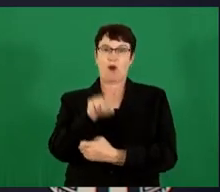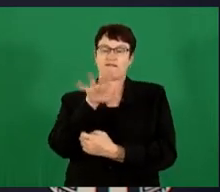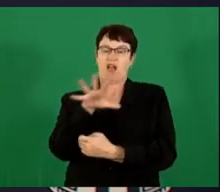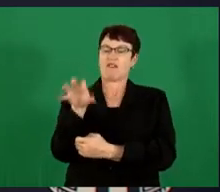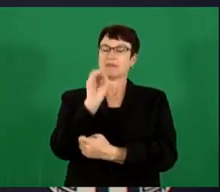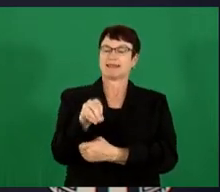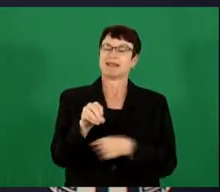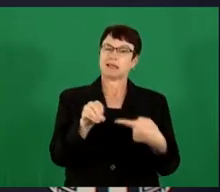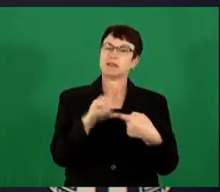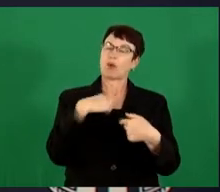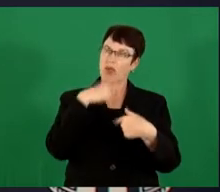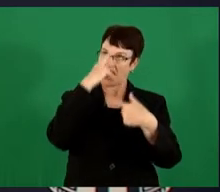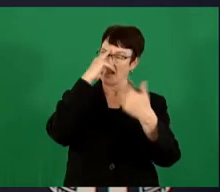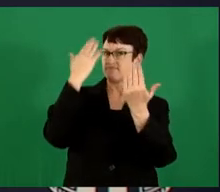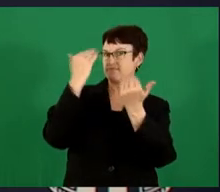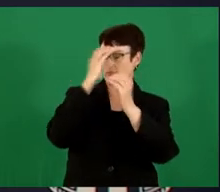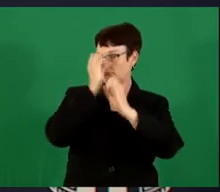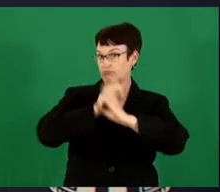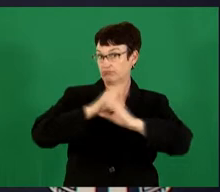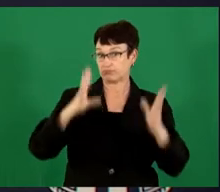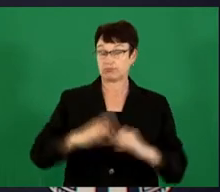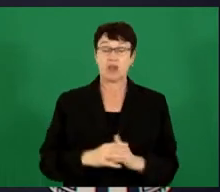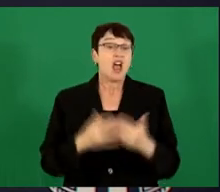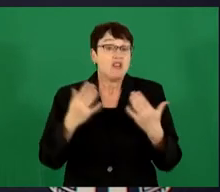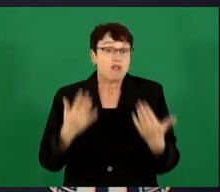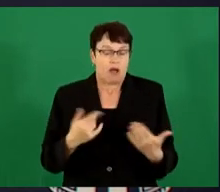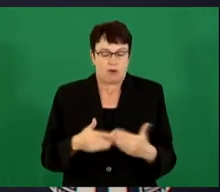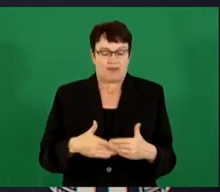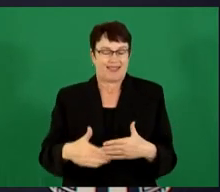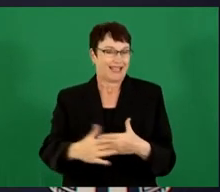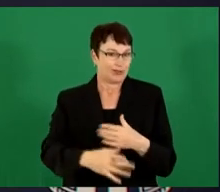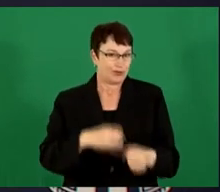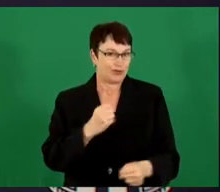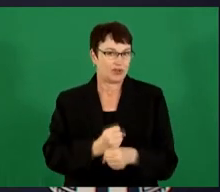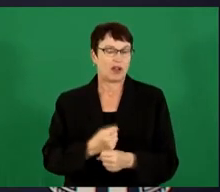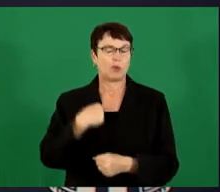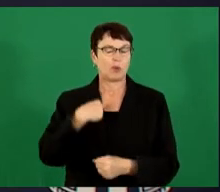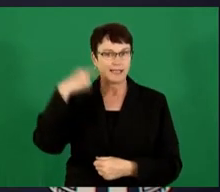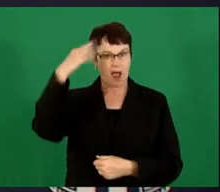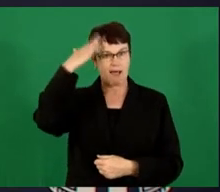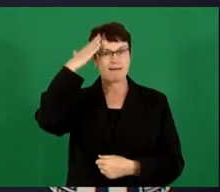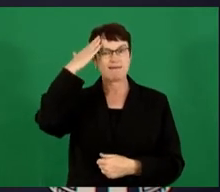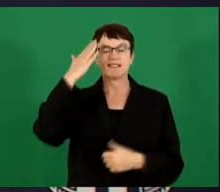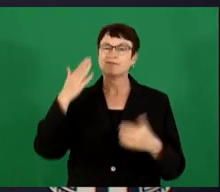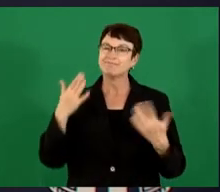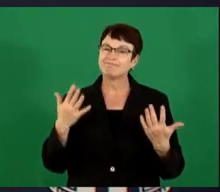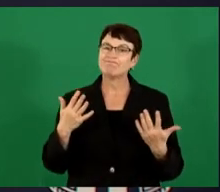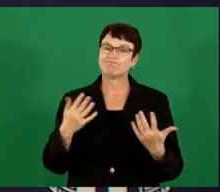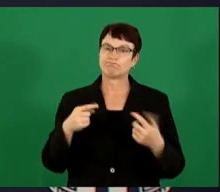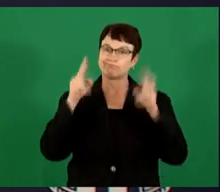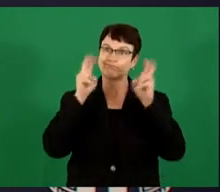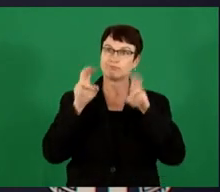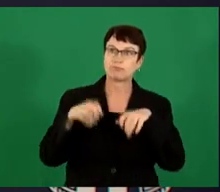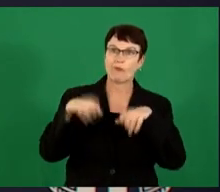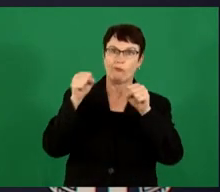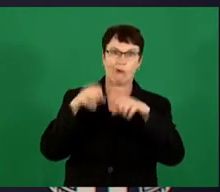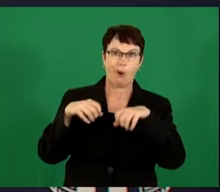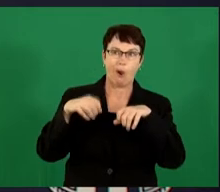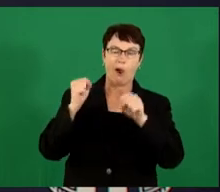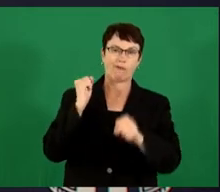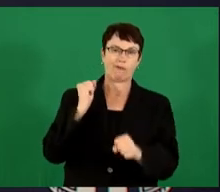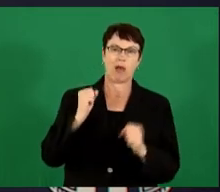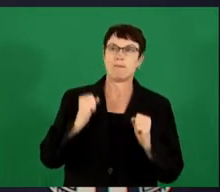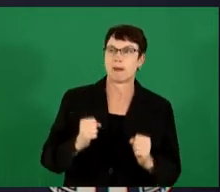For 2023, and as a result of extensive load shedding and other logistical constraints,